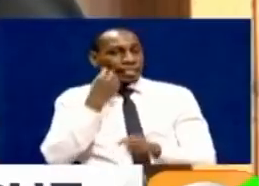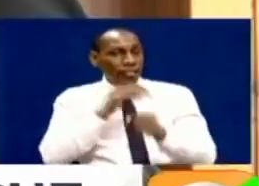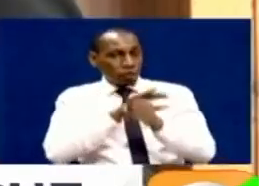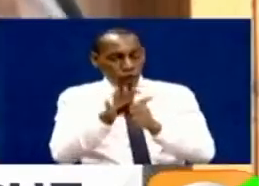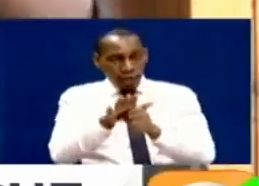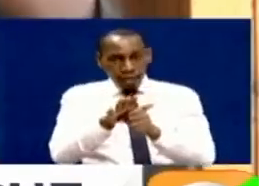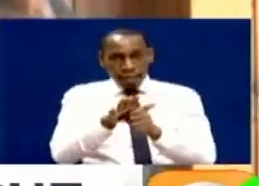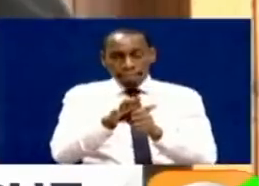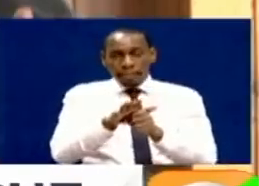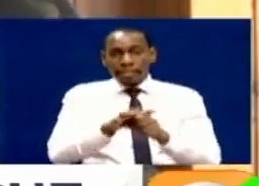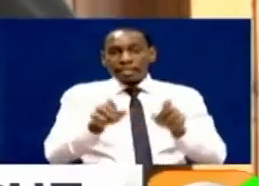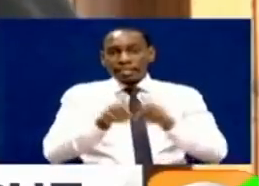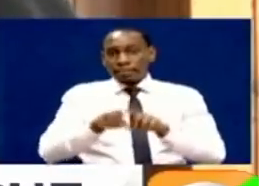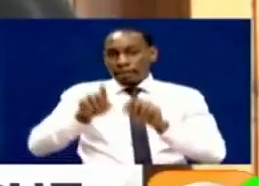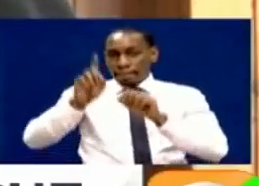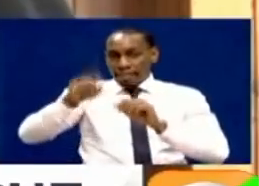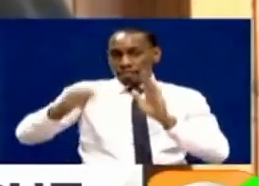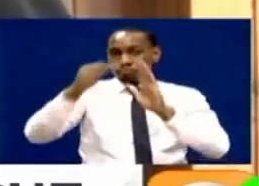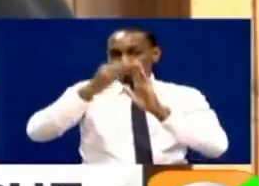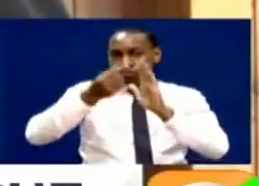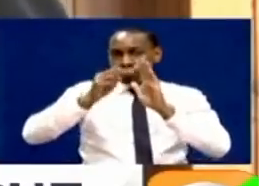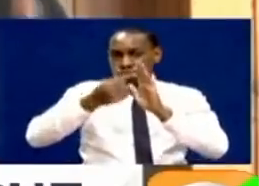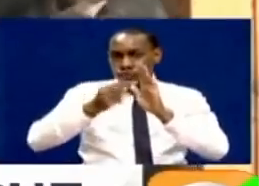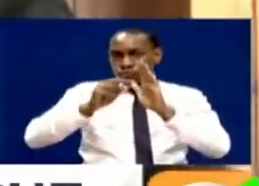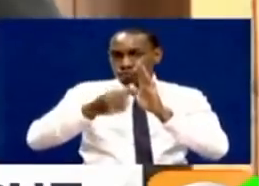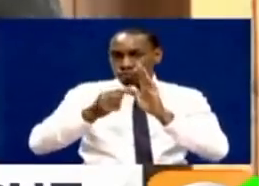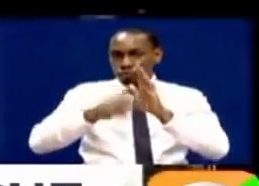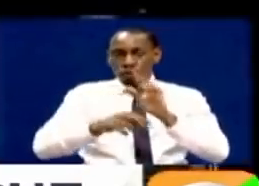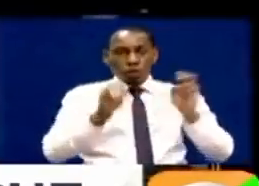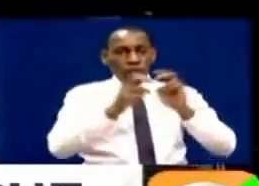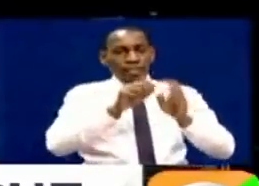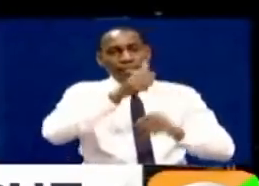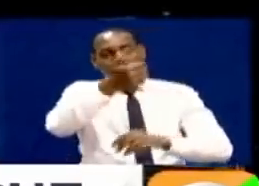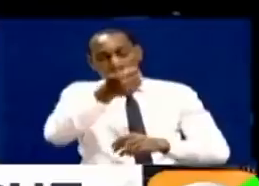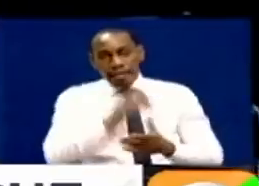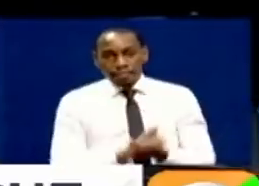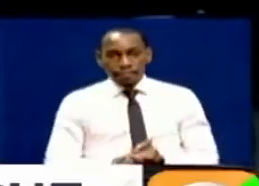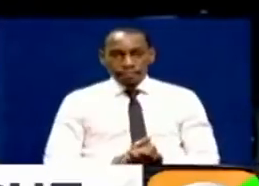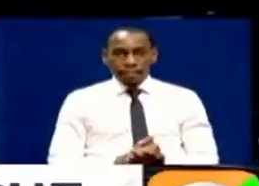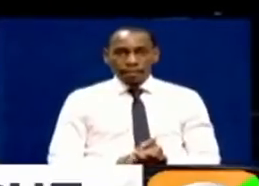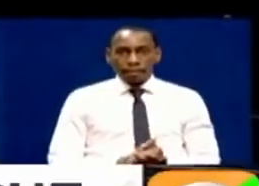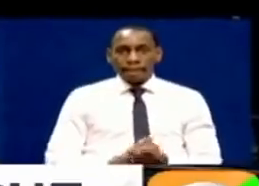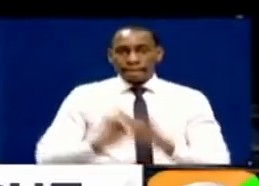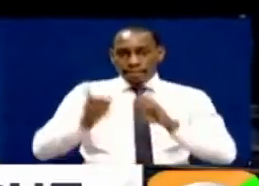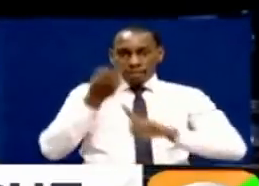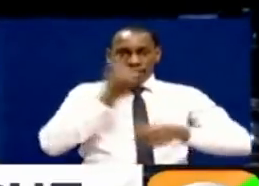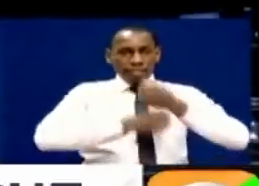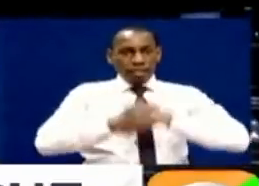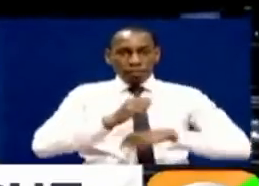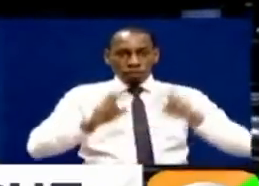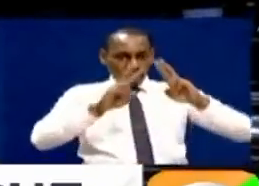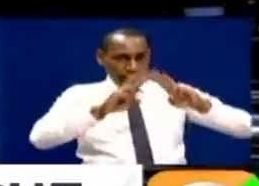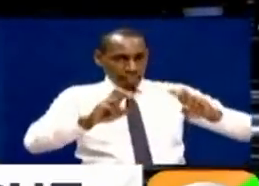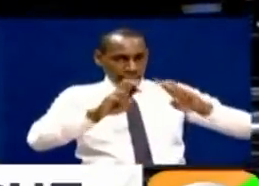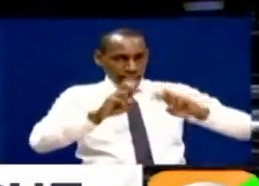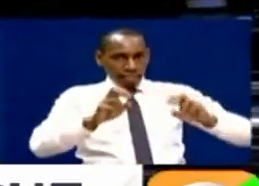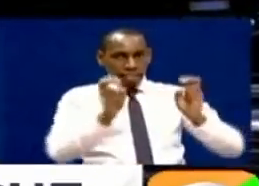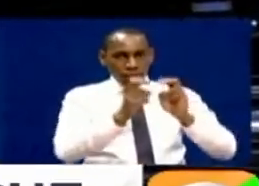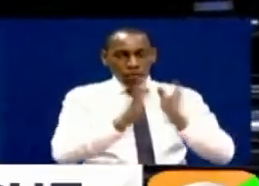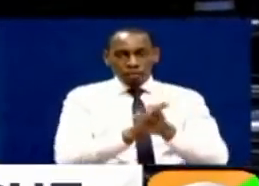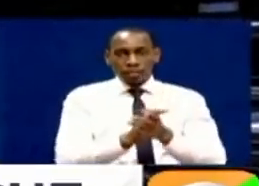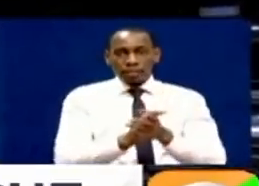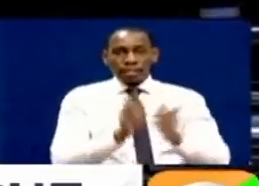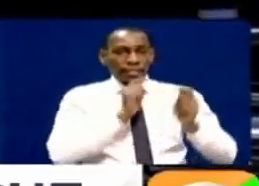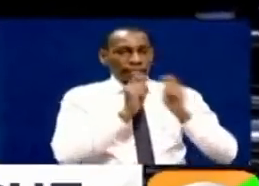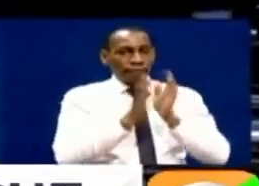are now going to also try and list the contacts of the contacts. The first step to contact tracing is an interview between